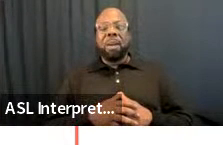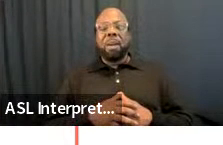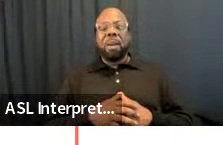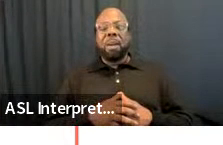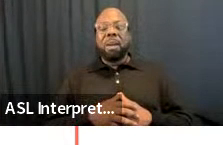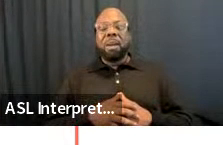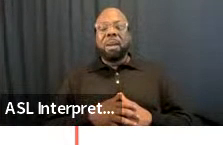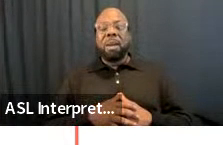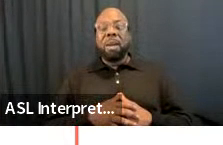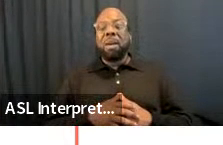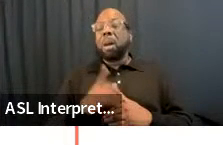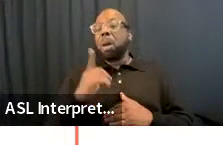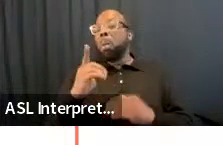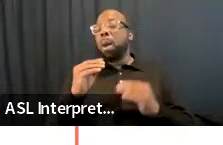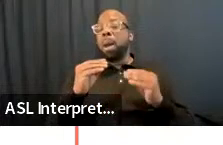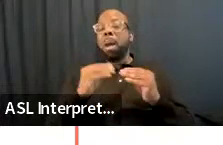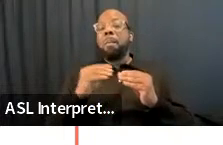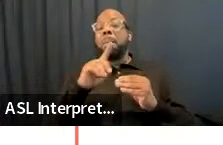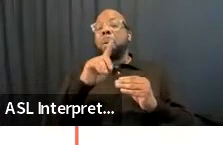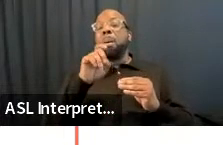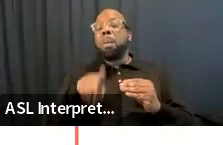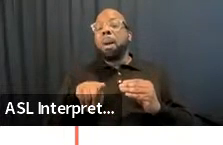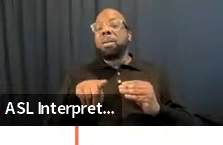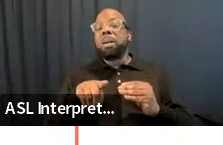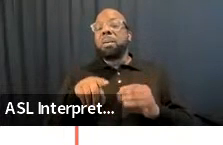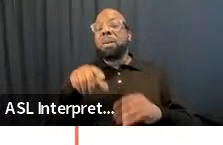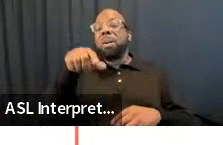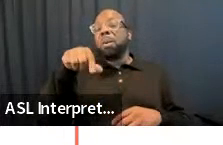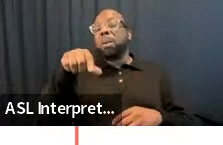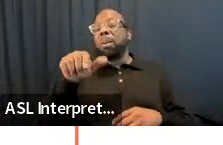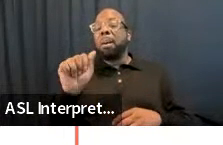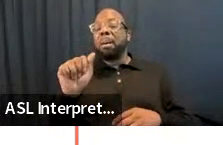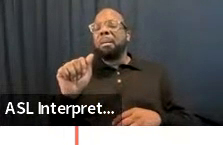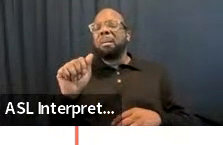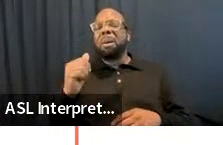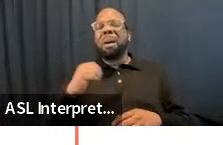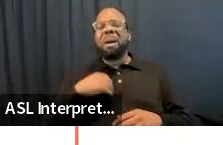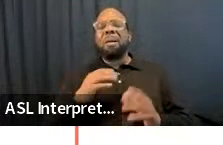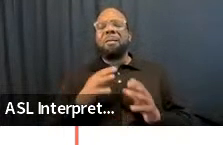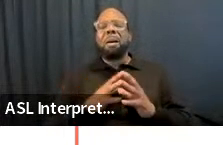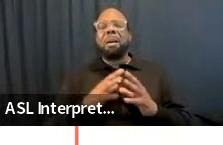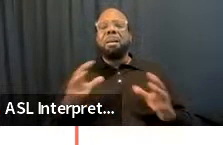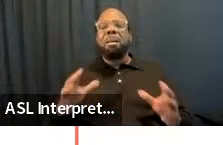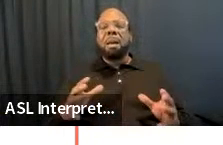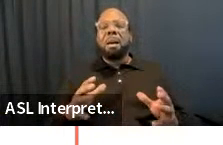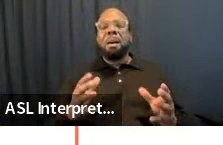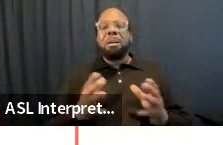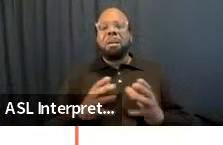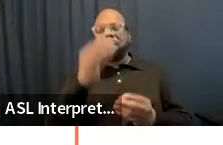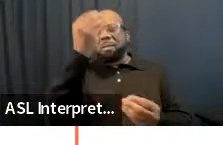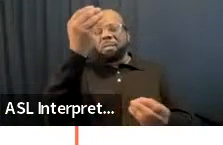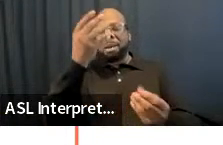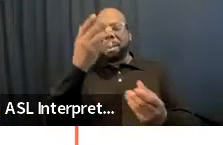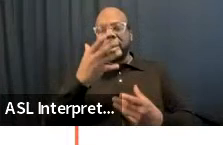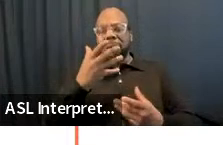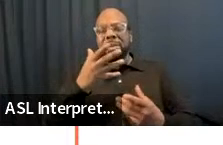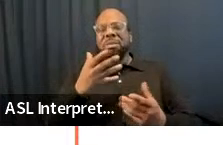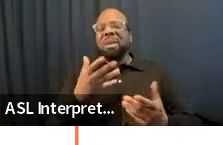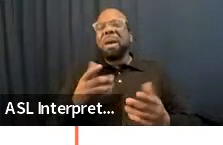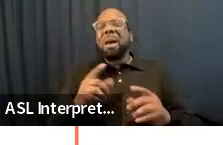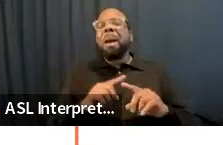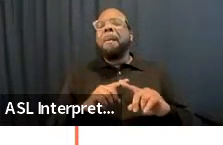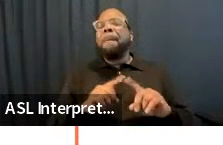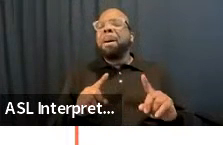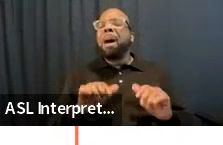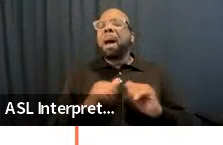There is one more question, Matt, in the Q&A. There's a lot to digest here. It is hard for me to understand how these changes will